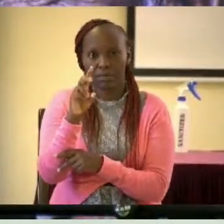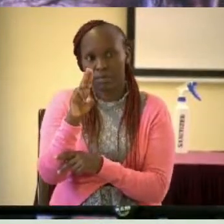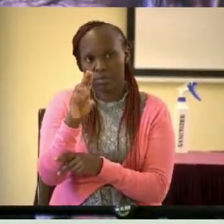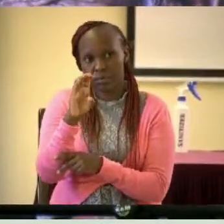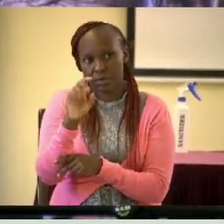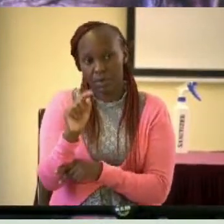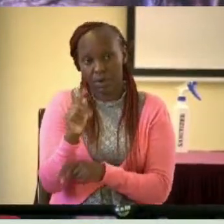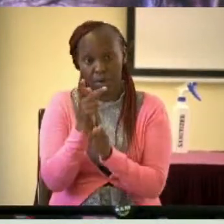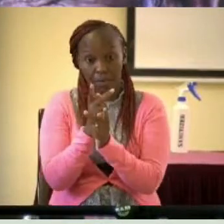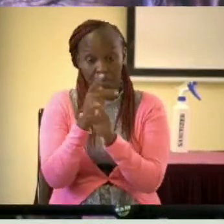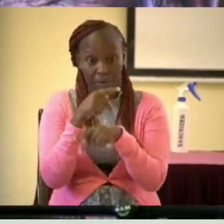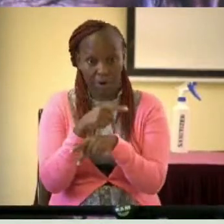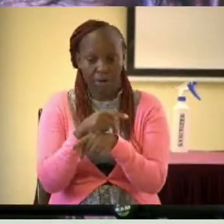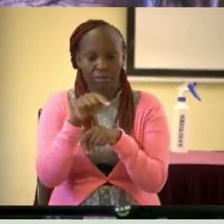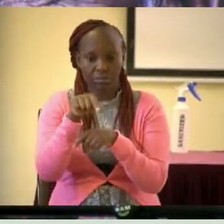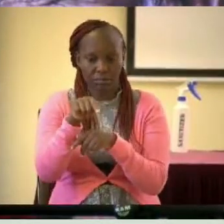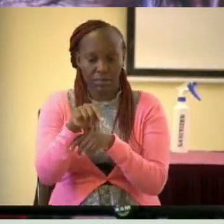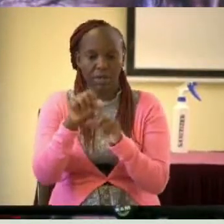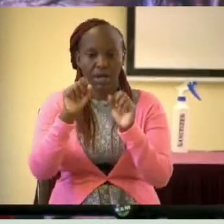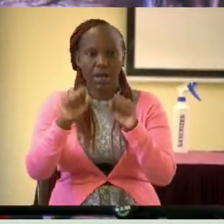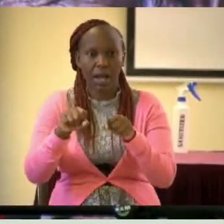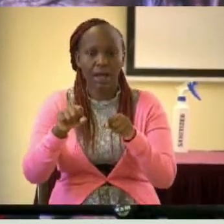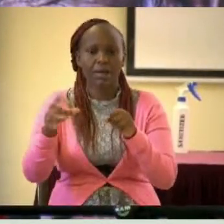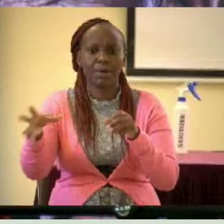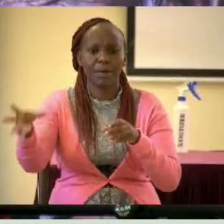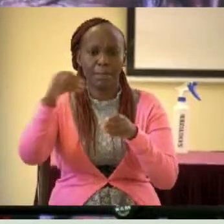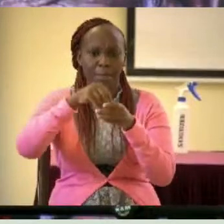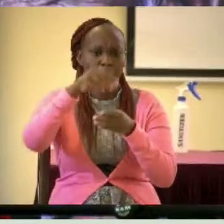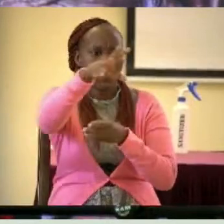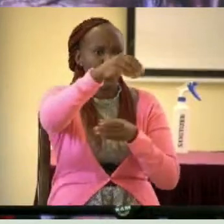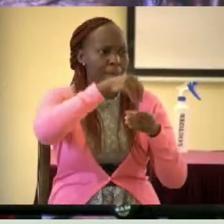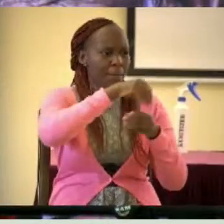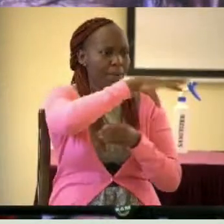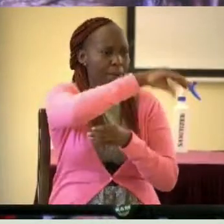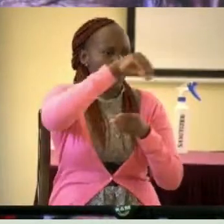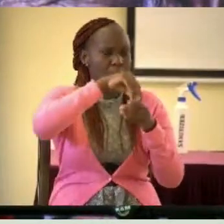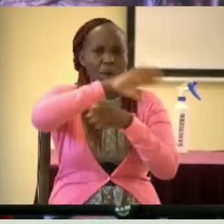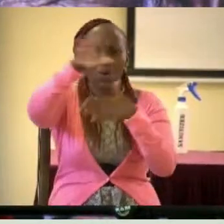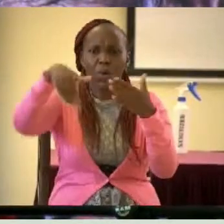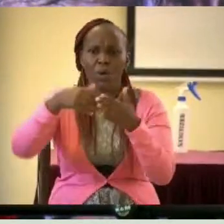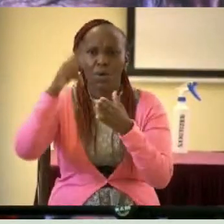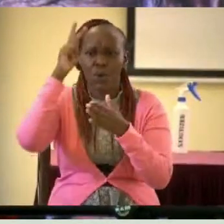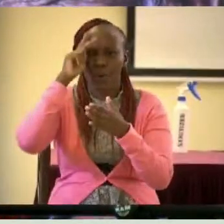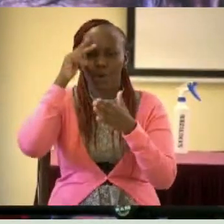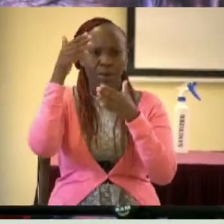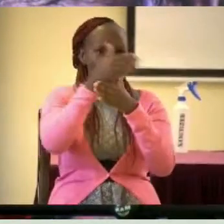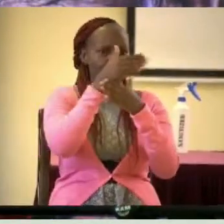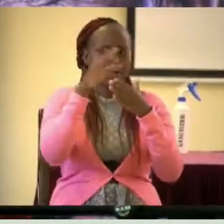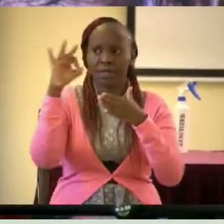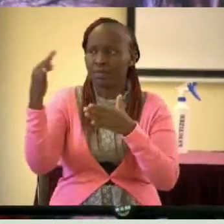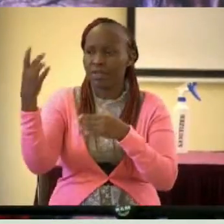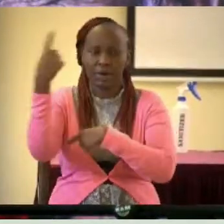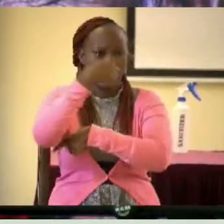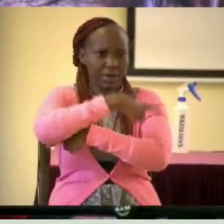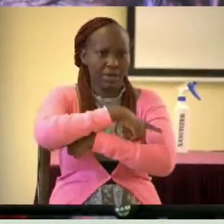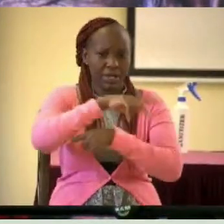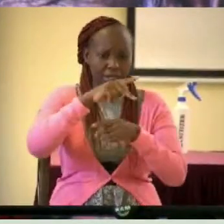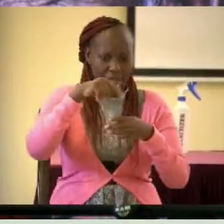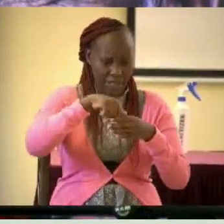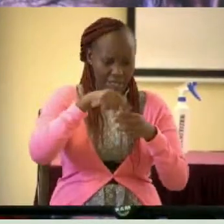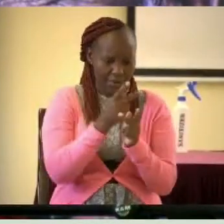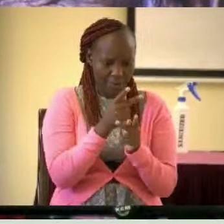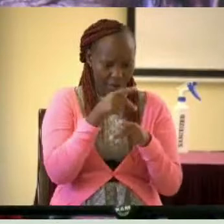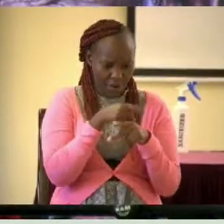that harnesses all the knowledge that we shall share for the next 3 days, and we shall disseminate that